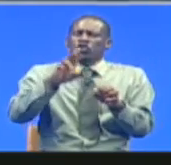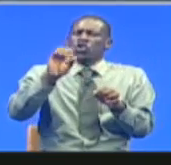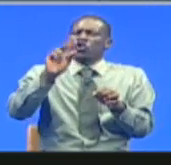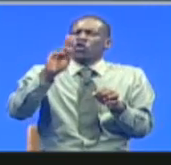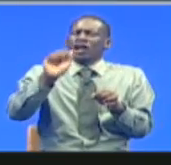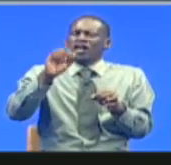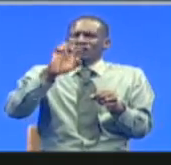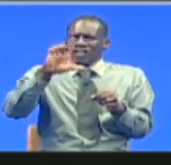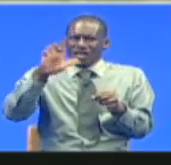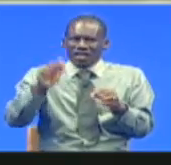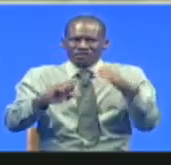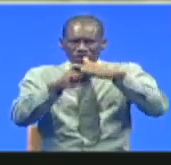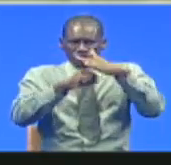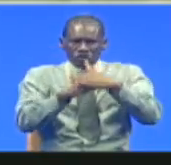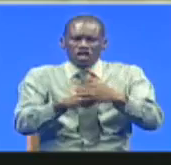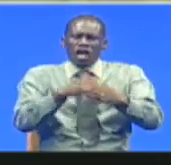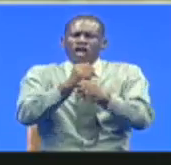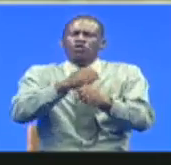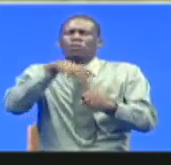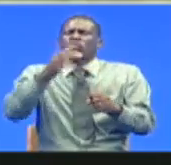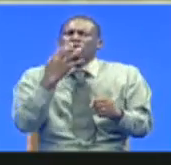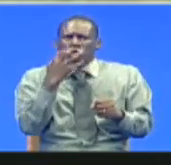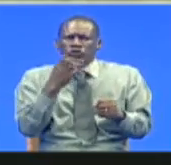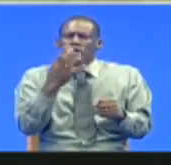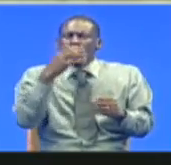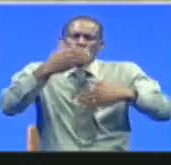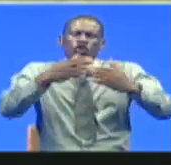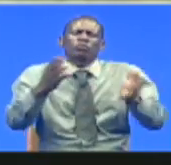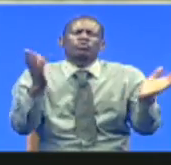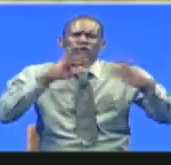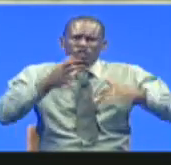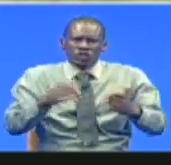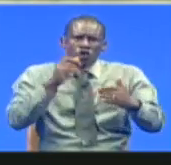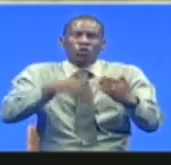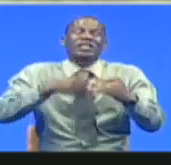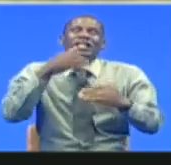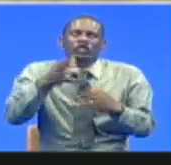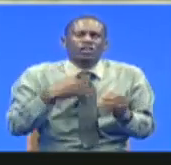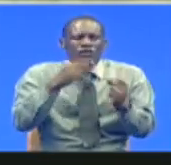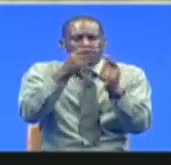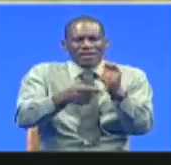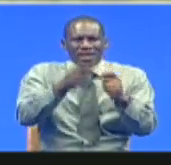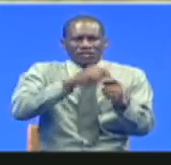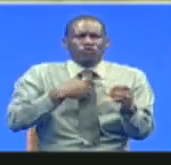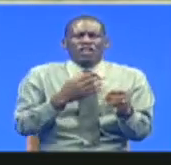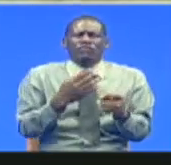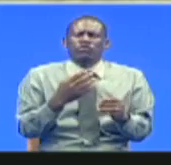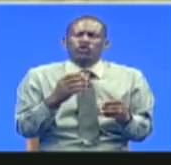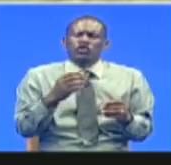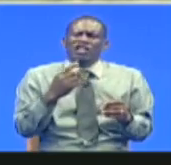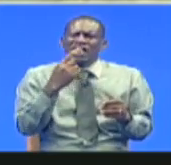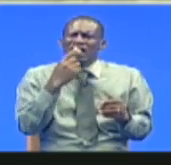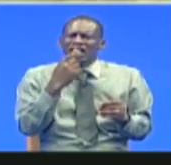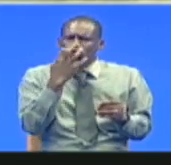to more than just mangoes. Mangoes are just about to go out of season. What next? There's bananas, there's tomatoes. They can do, we